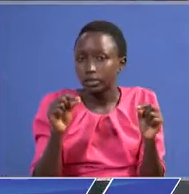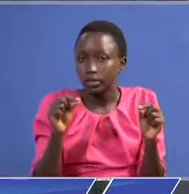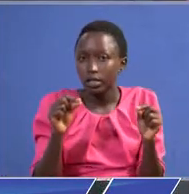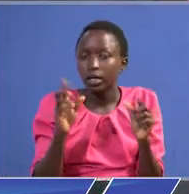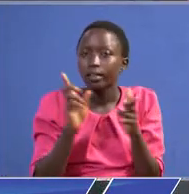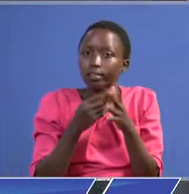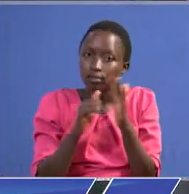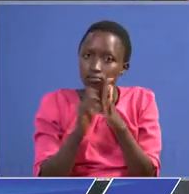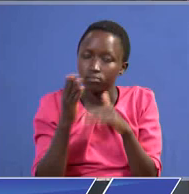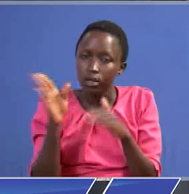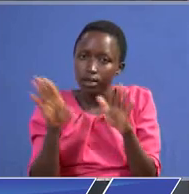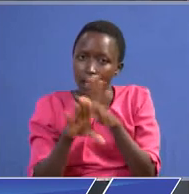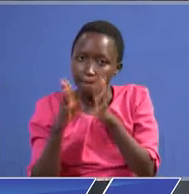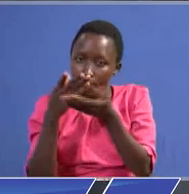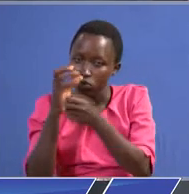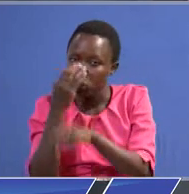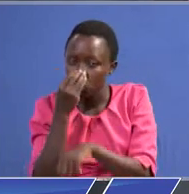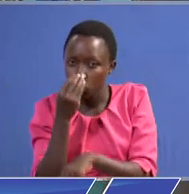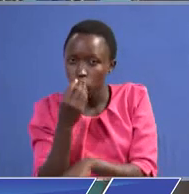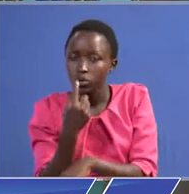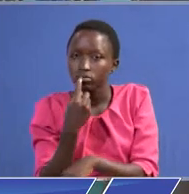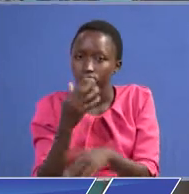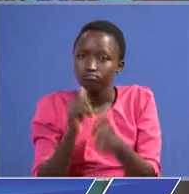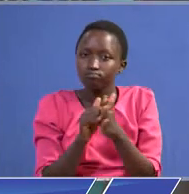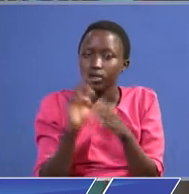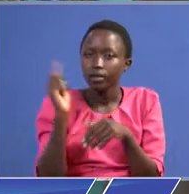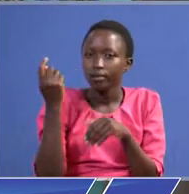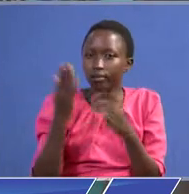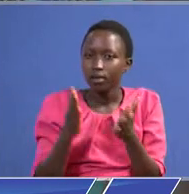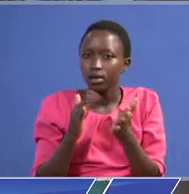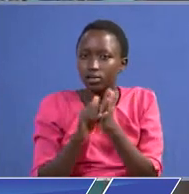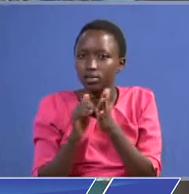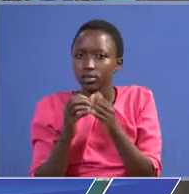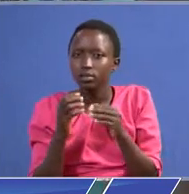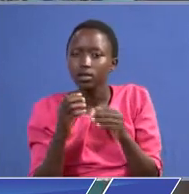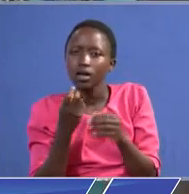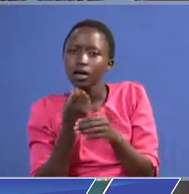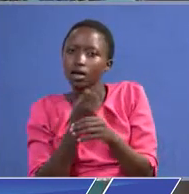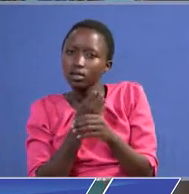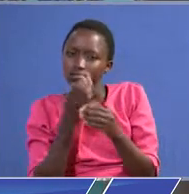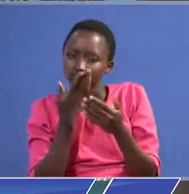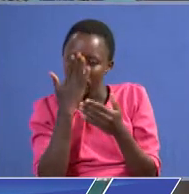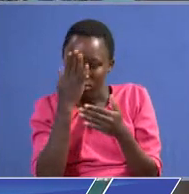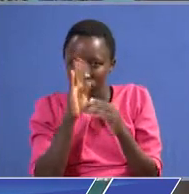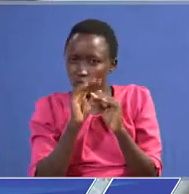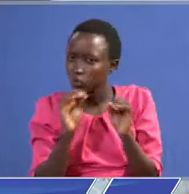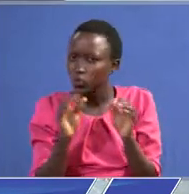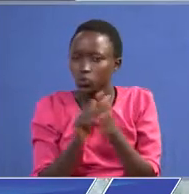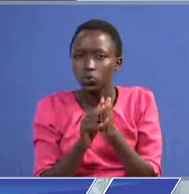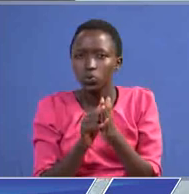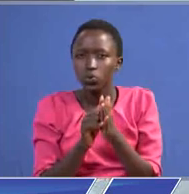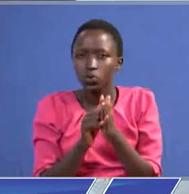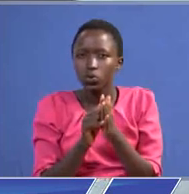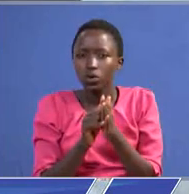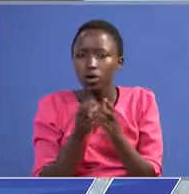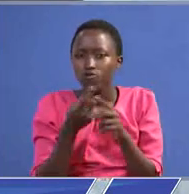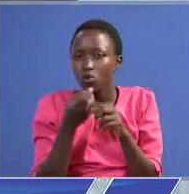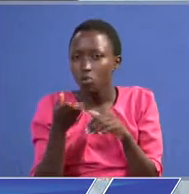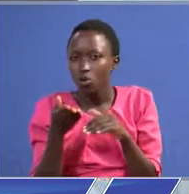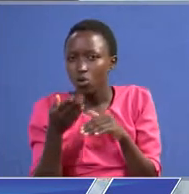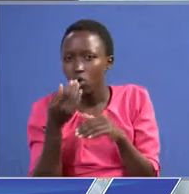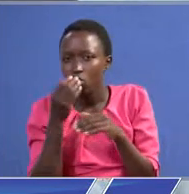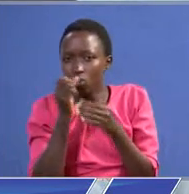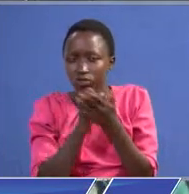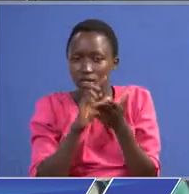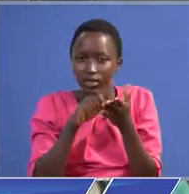his part, Deputy President William Ruto assured Kenyans that he will not be shaken and that the intention is to kick him out of office